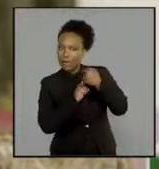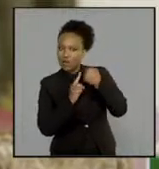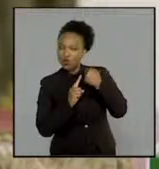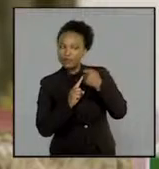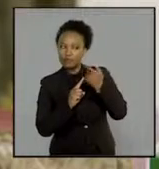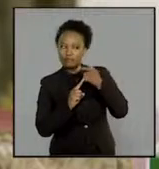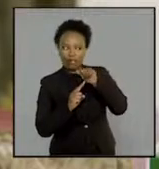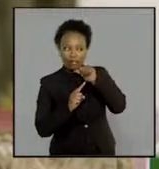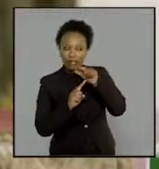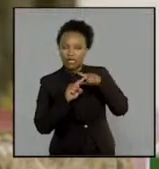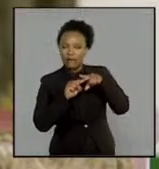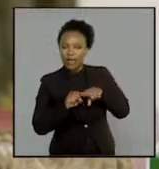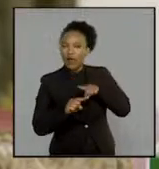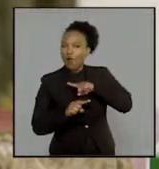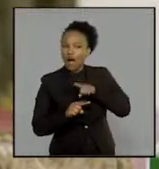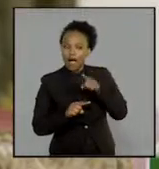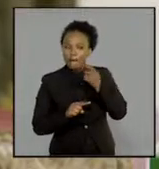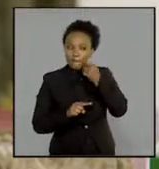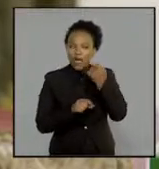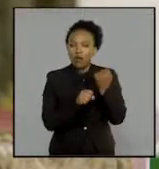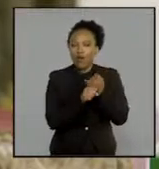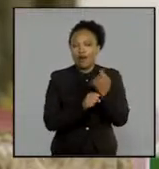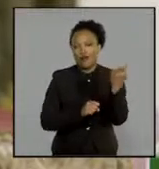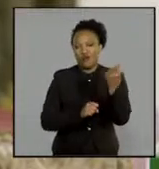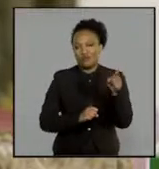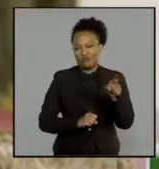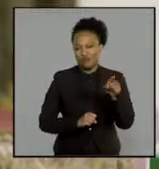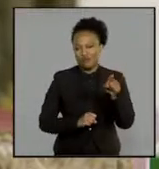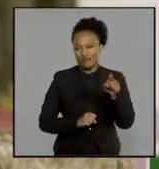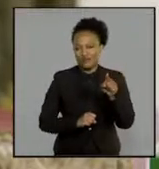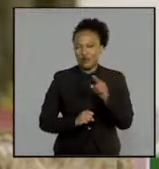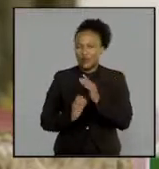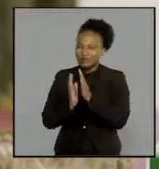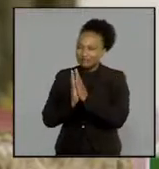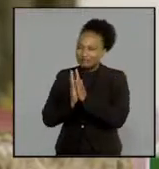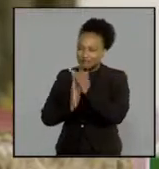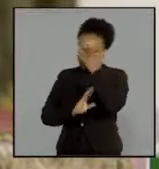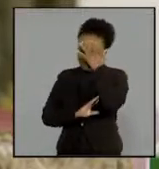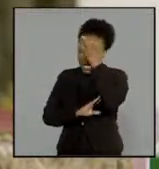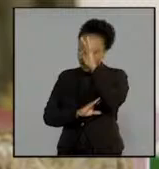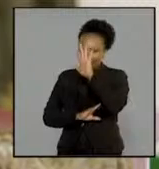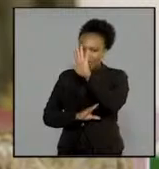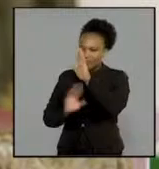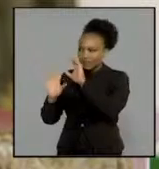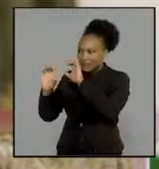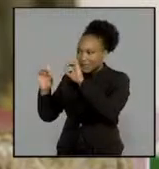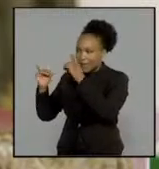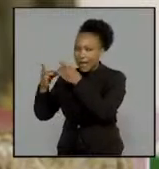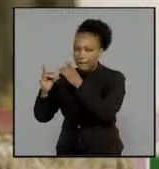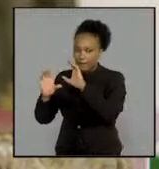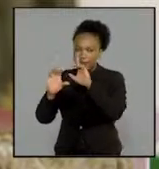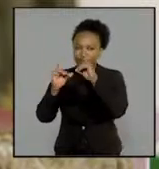their perpetrators for livelihoods. We call on government,